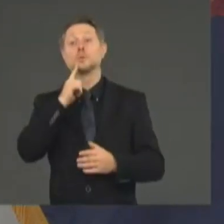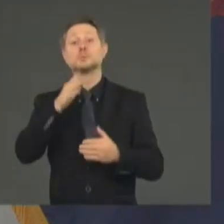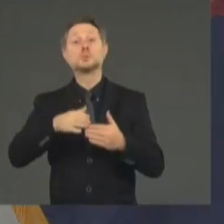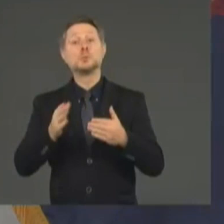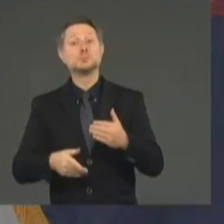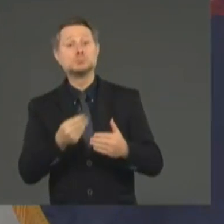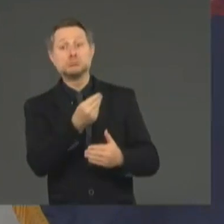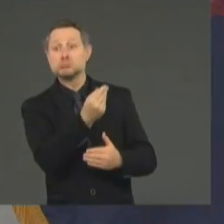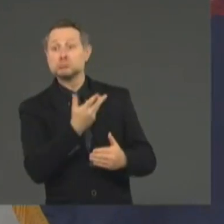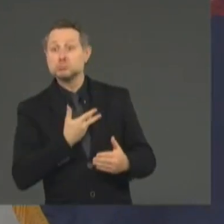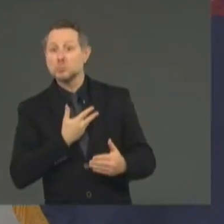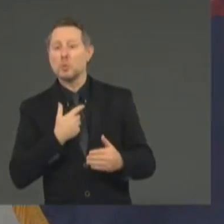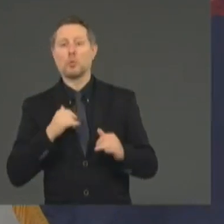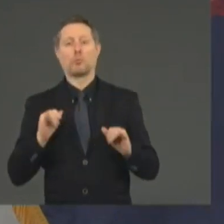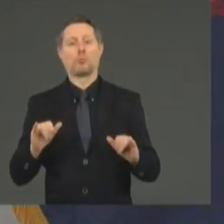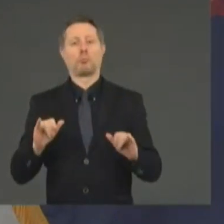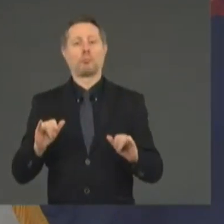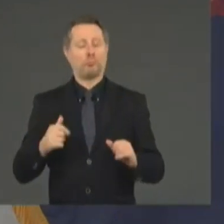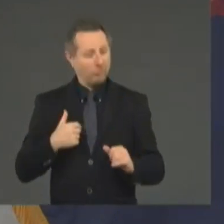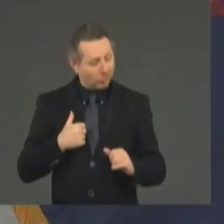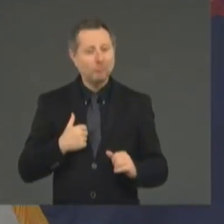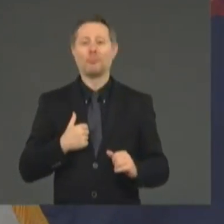actually a nice sense of relief.